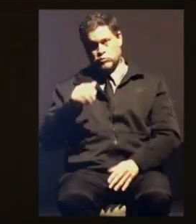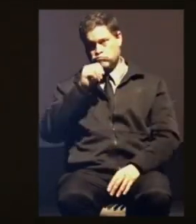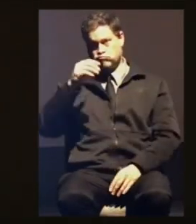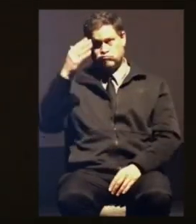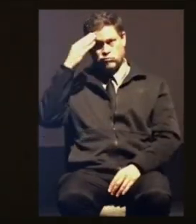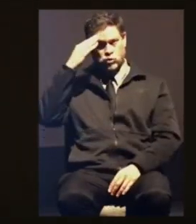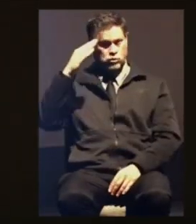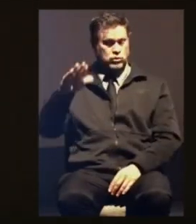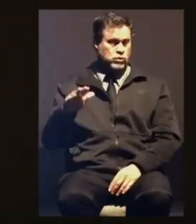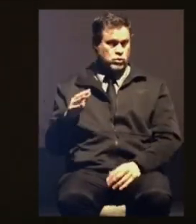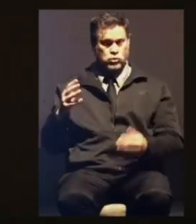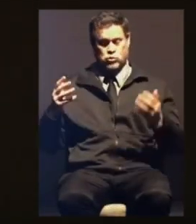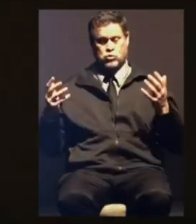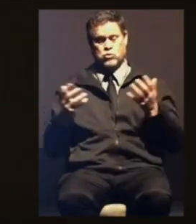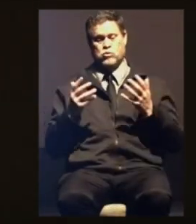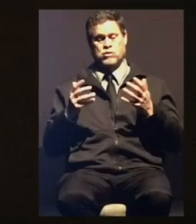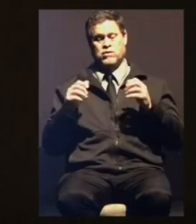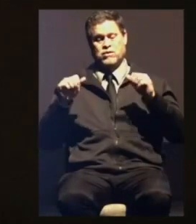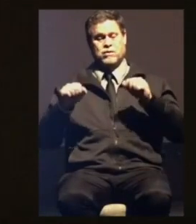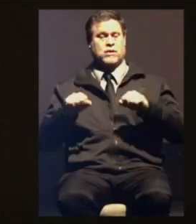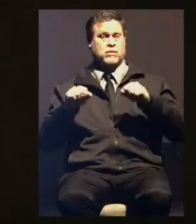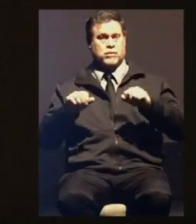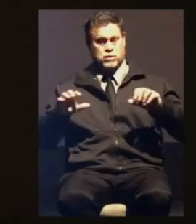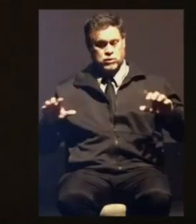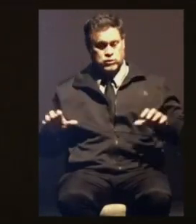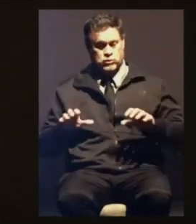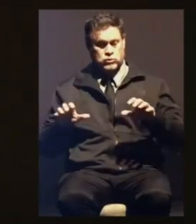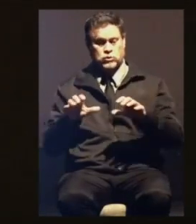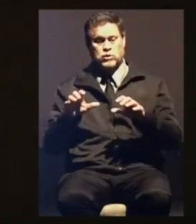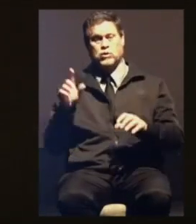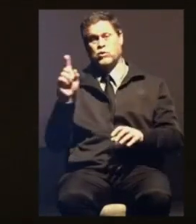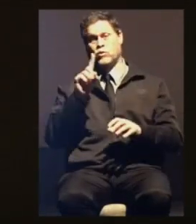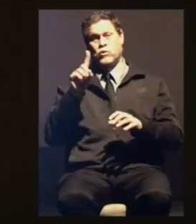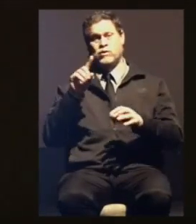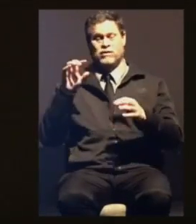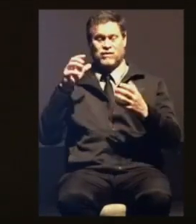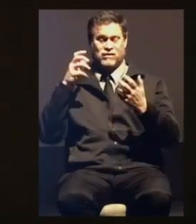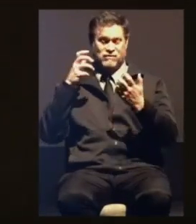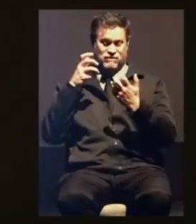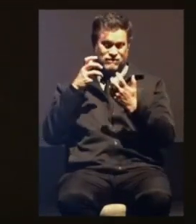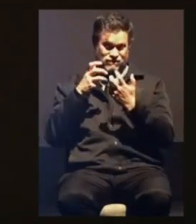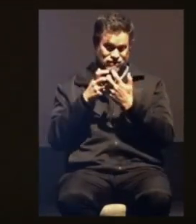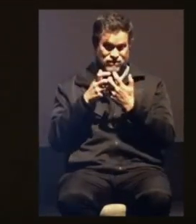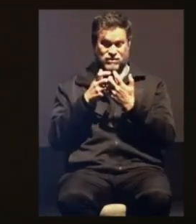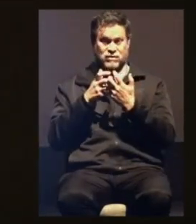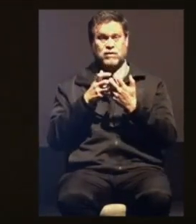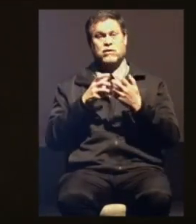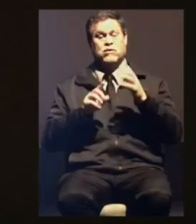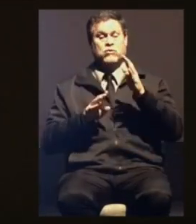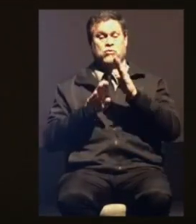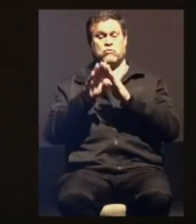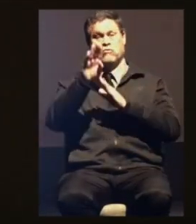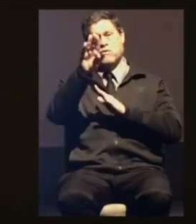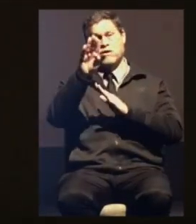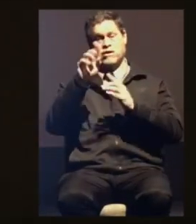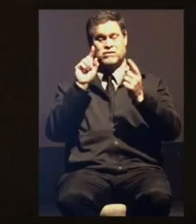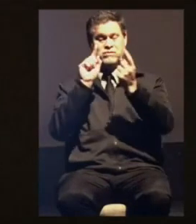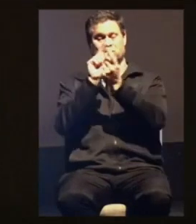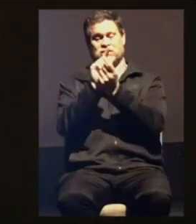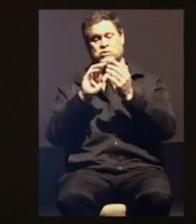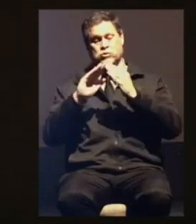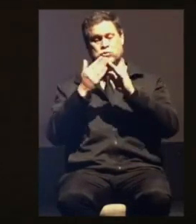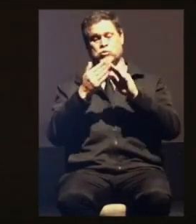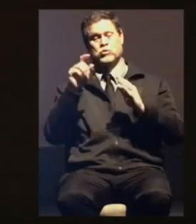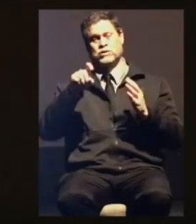know what they're capable of doing and where they fit in rise and meet the community to where it needs